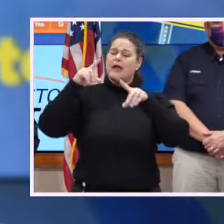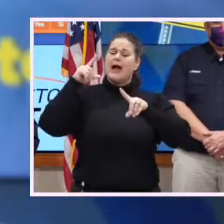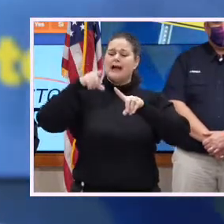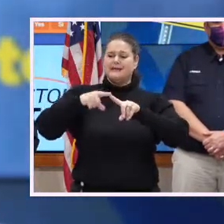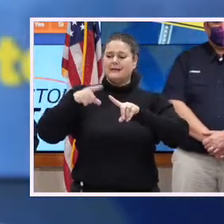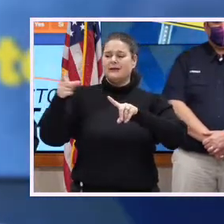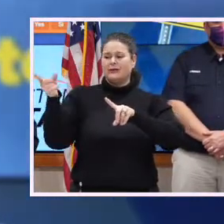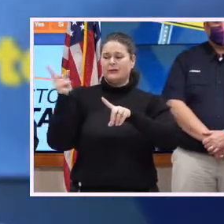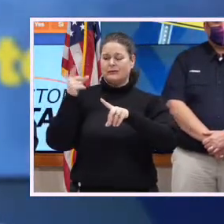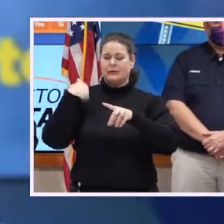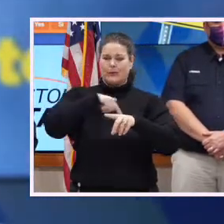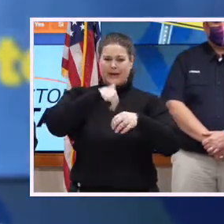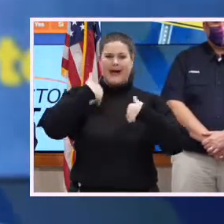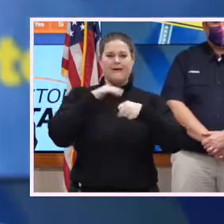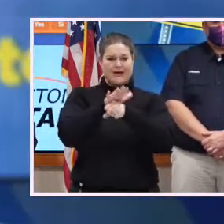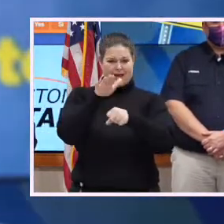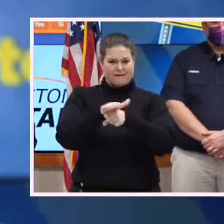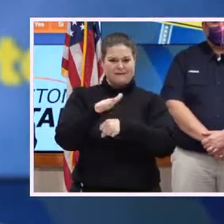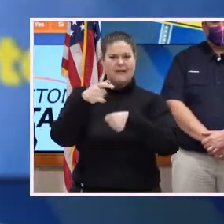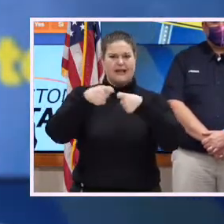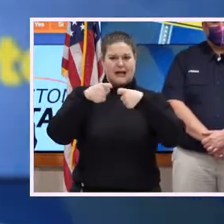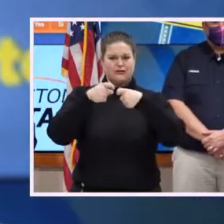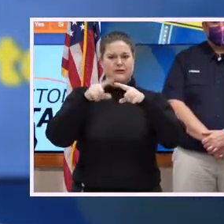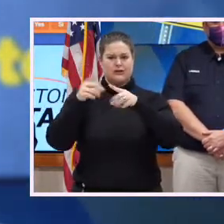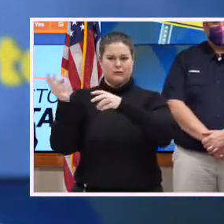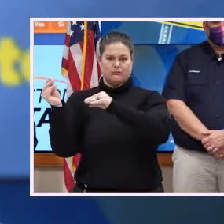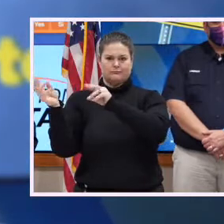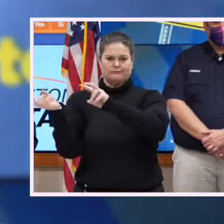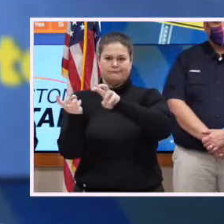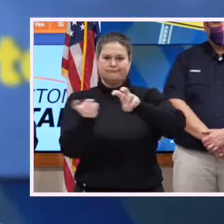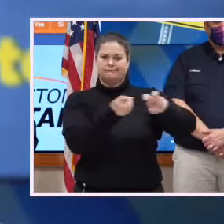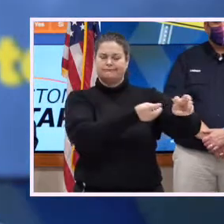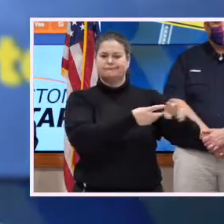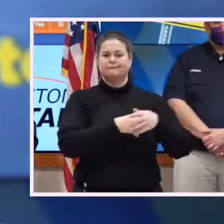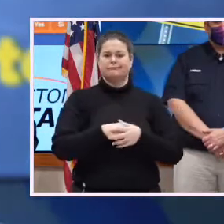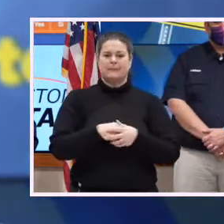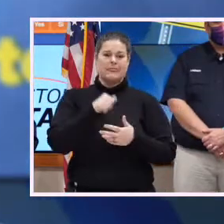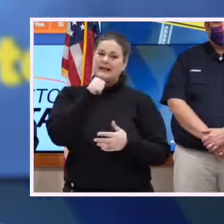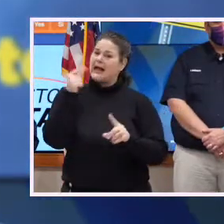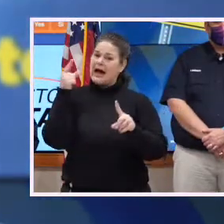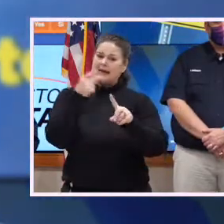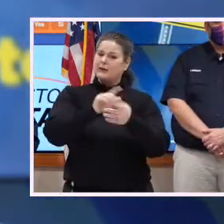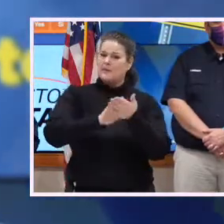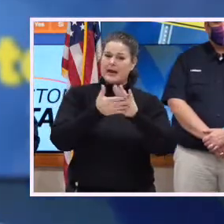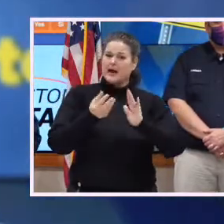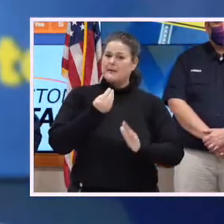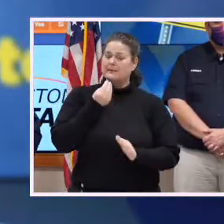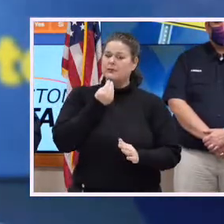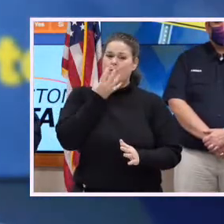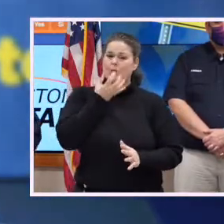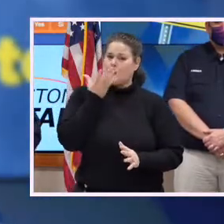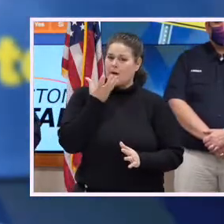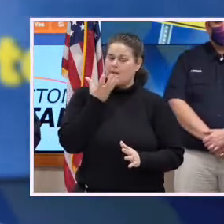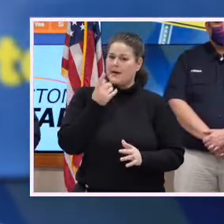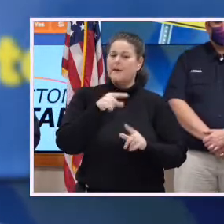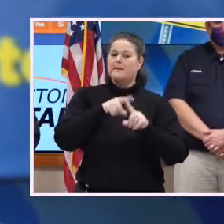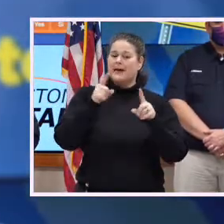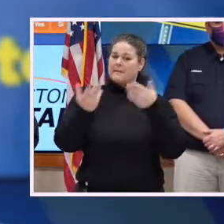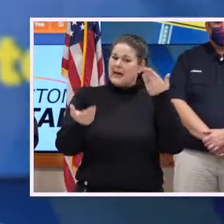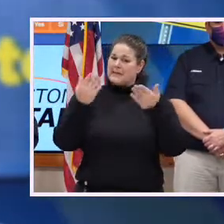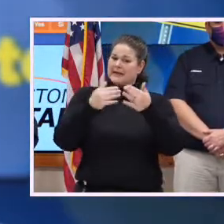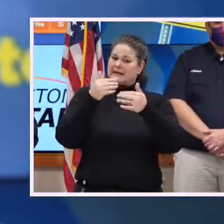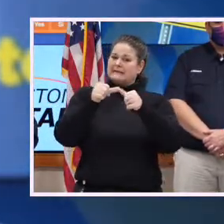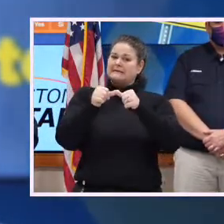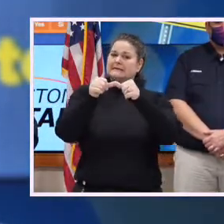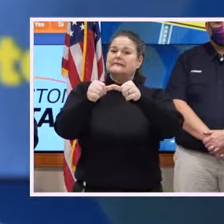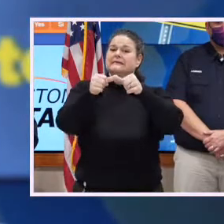shortfall is over. And let me stress that. It's not until it gets warmer. It's until this generation shortfall is over,